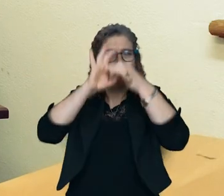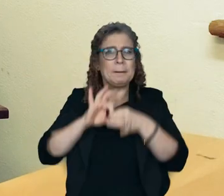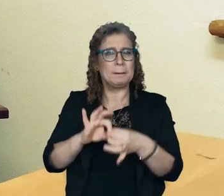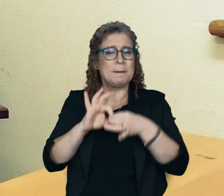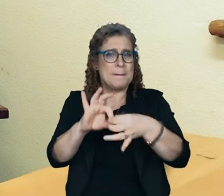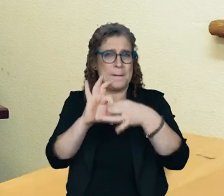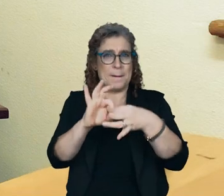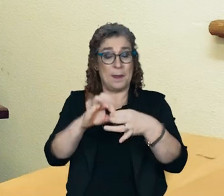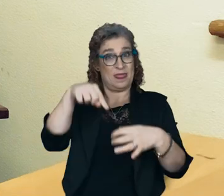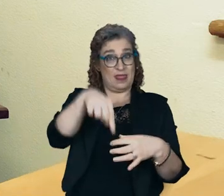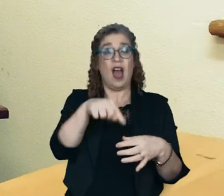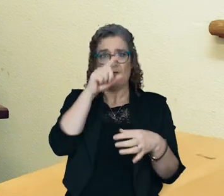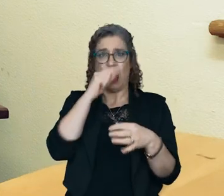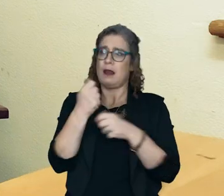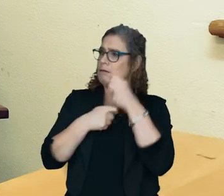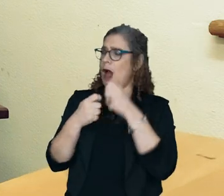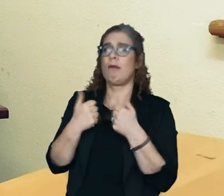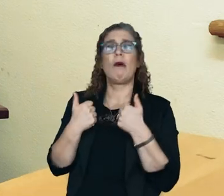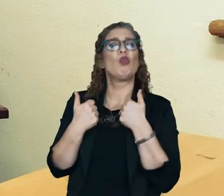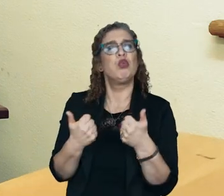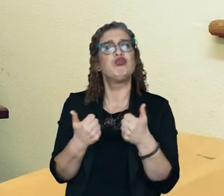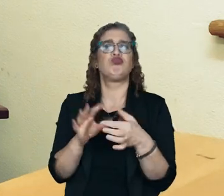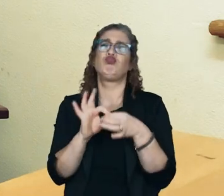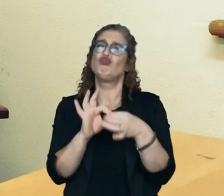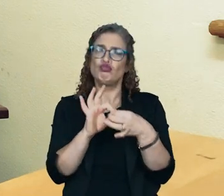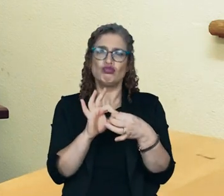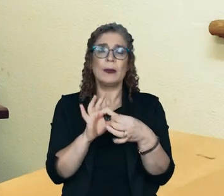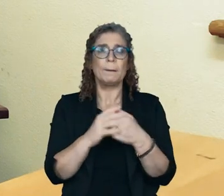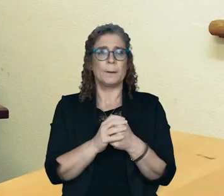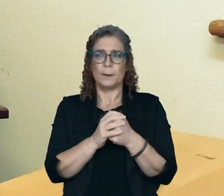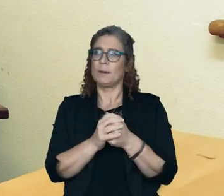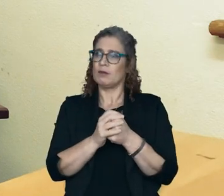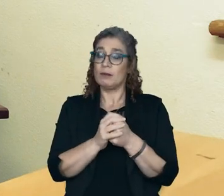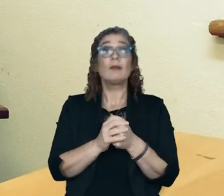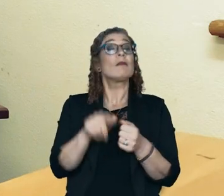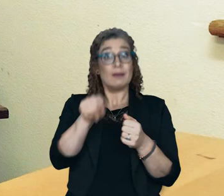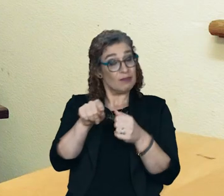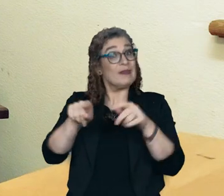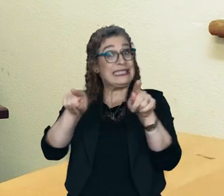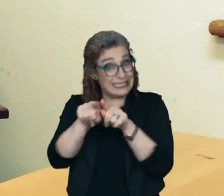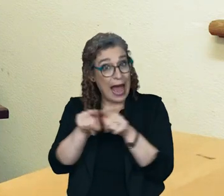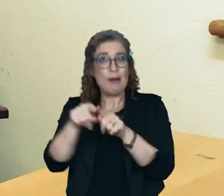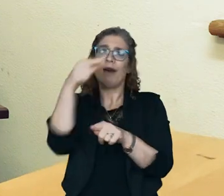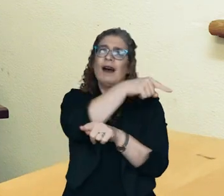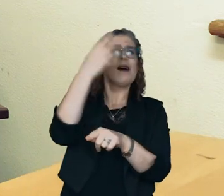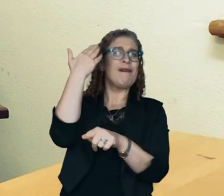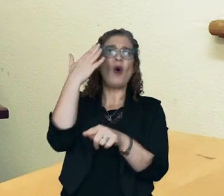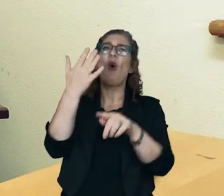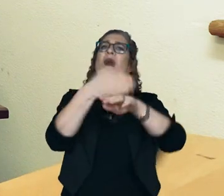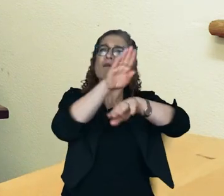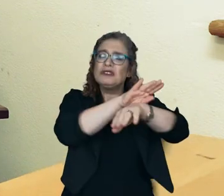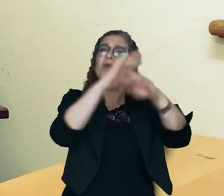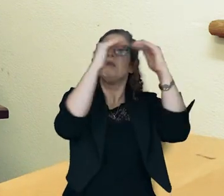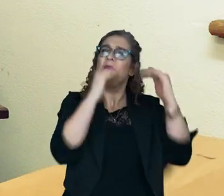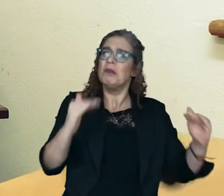is, as the basis of our partnership, to have significant relationships. And those relationships too happen at various different ways and also various different